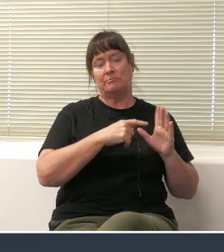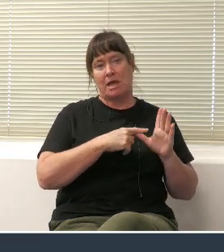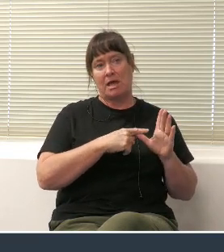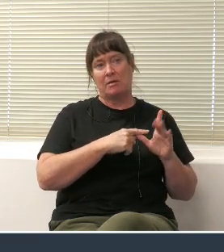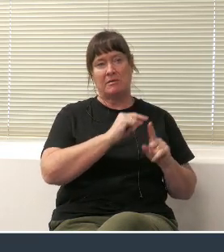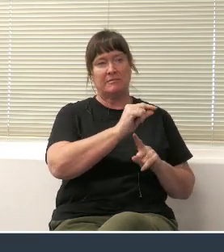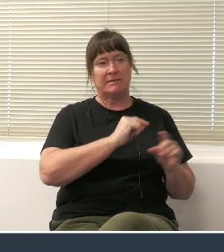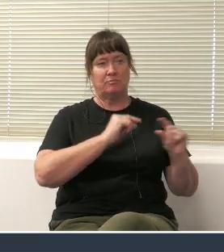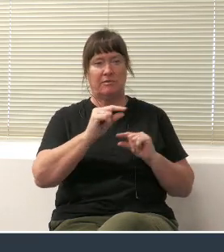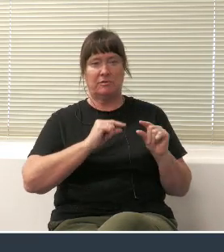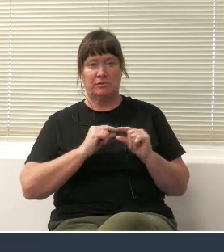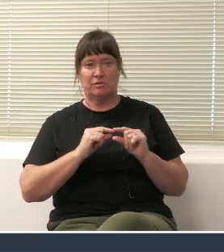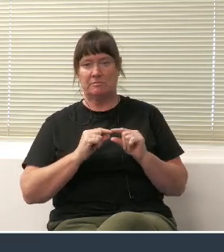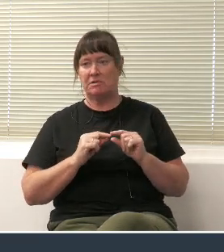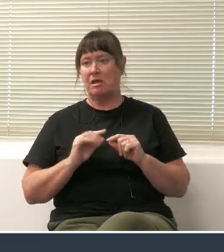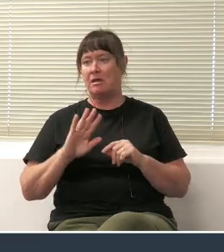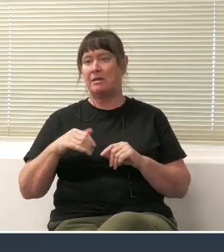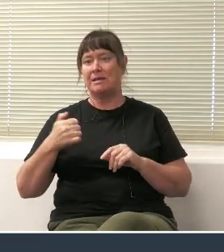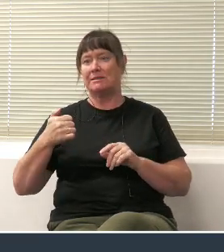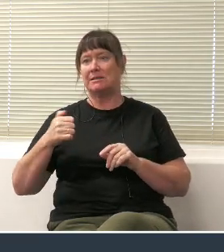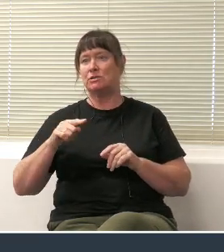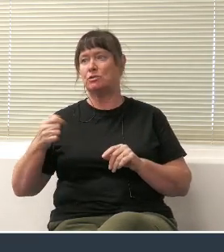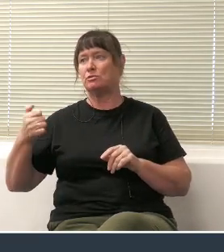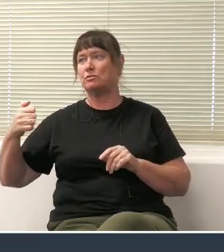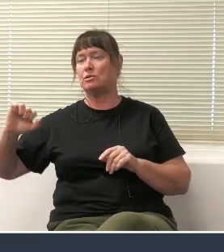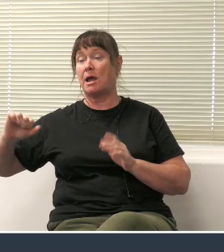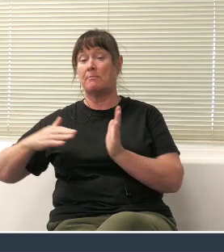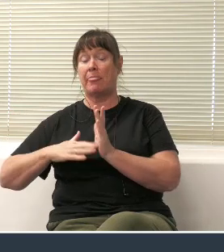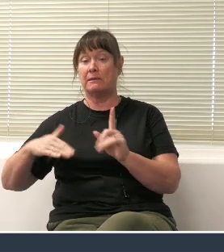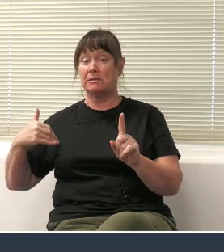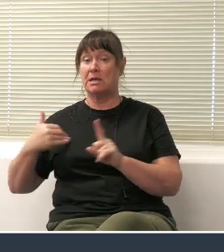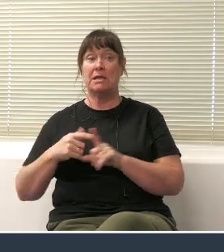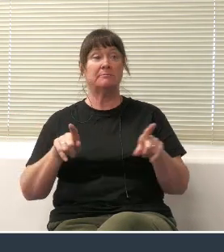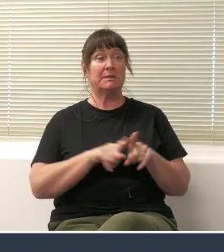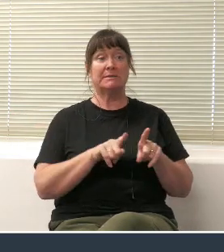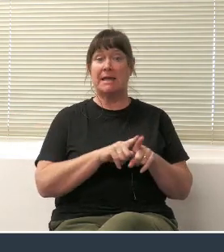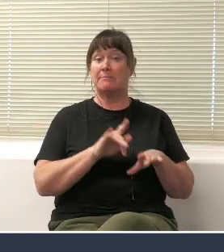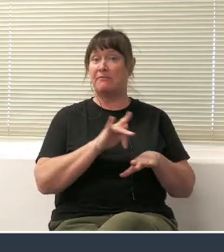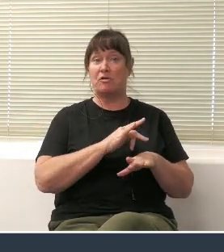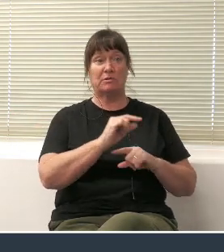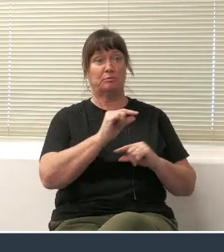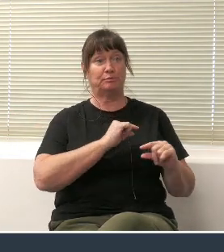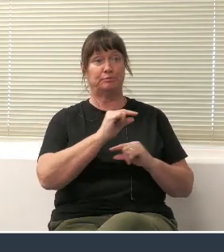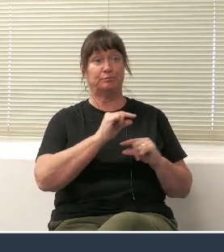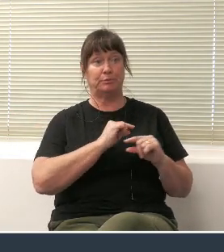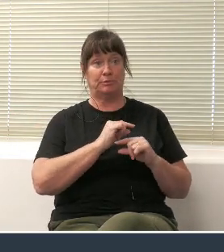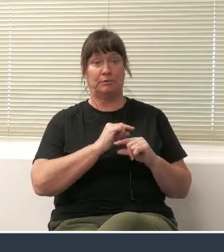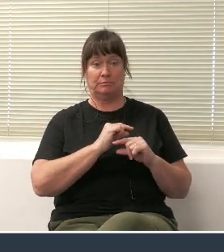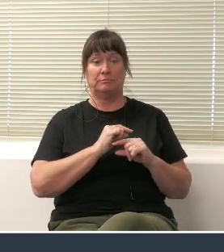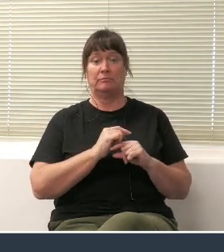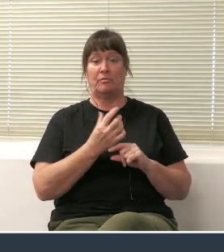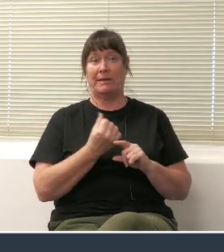last 6 to 9 months, there's been no drop. We've maintained a pretty consistent performance from our